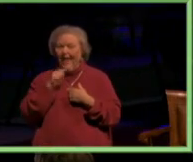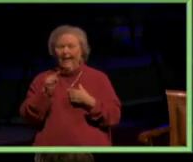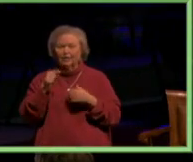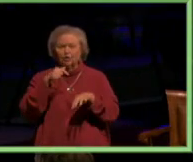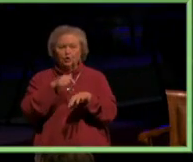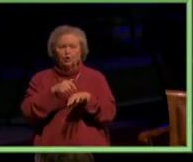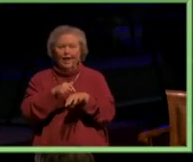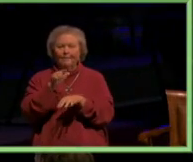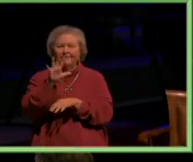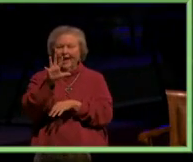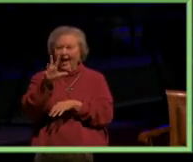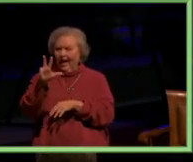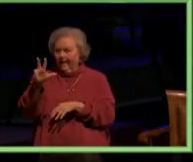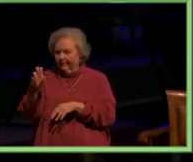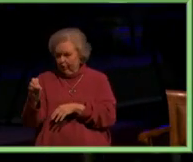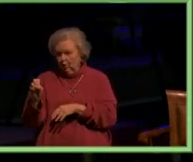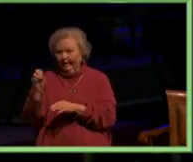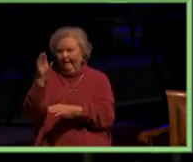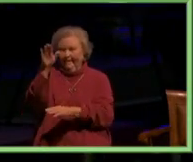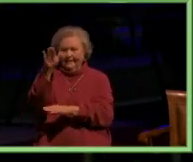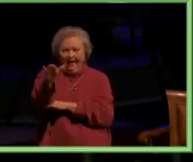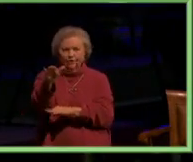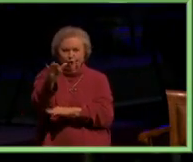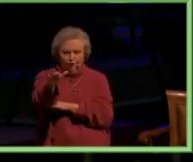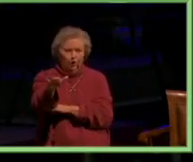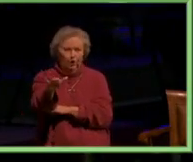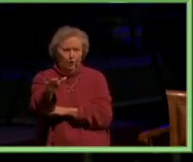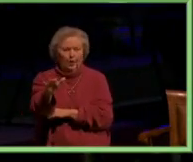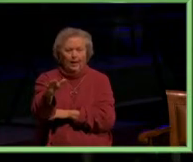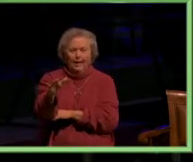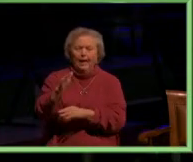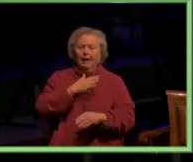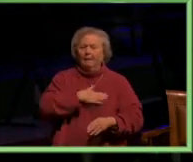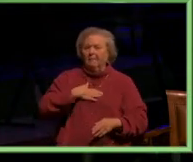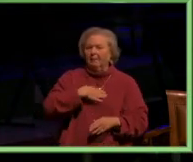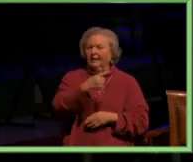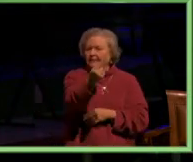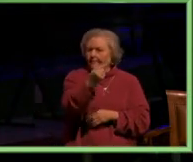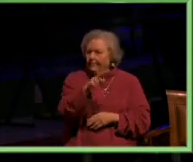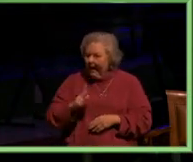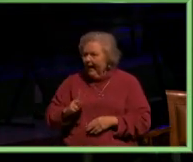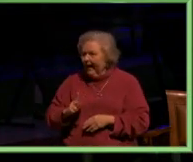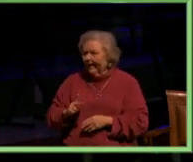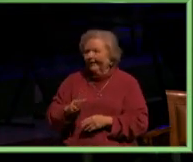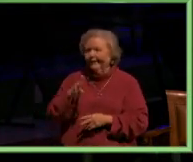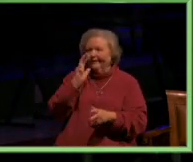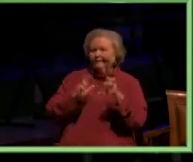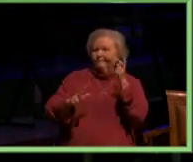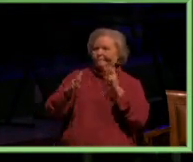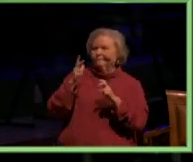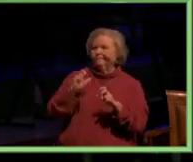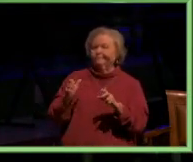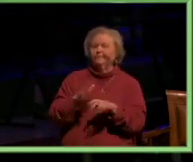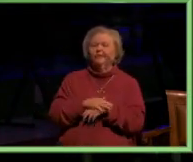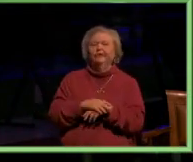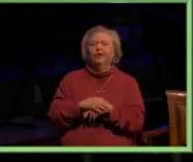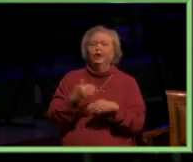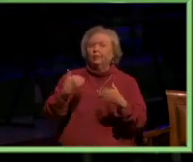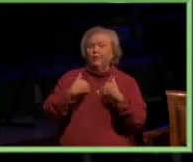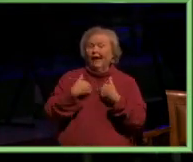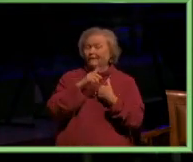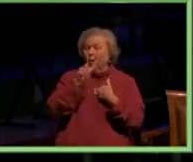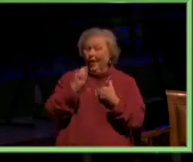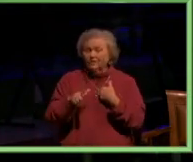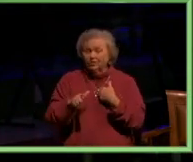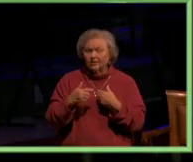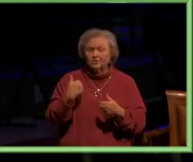explaining everything tonight to you in a little more detail. So if you want to come back and hear some more, if you do have a question, some of you have asked me some really good ones, and so I have